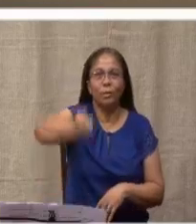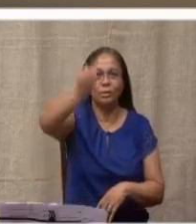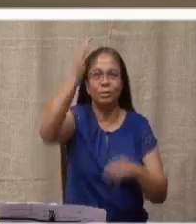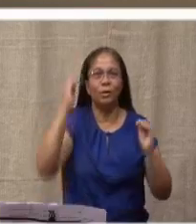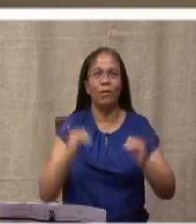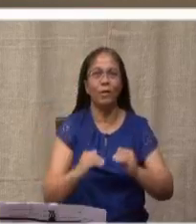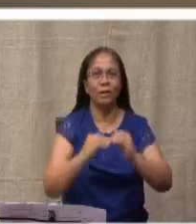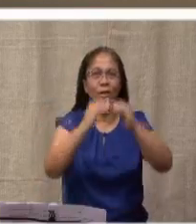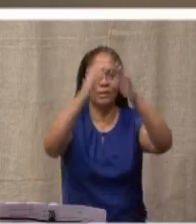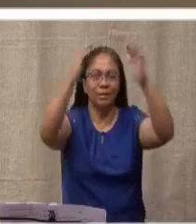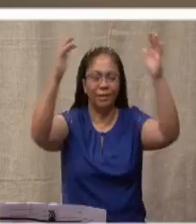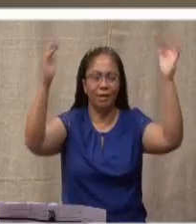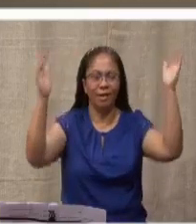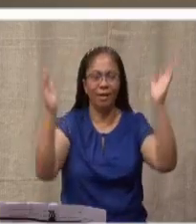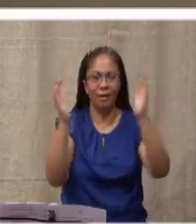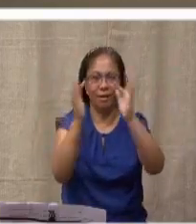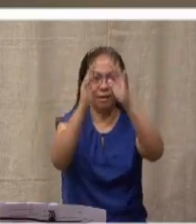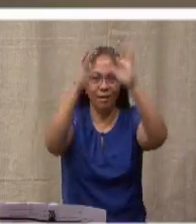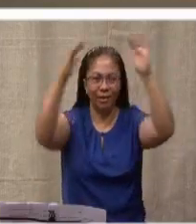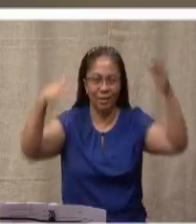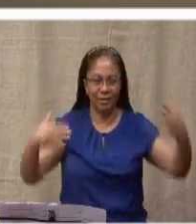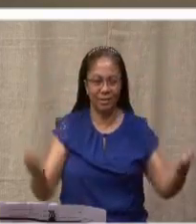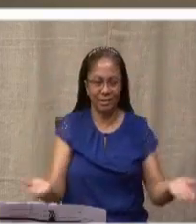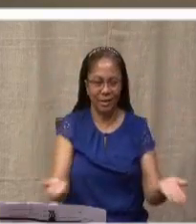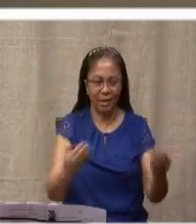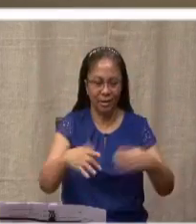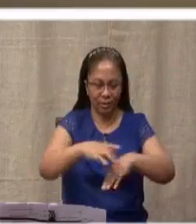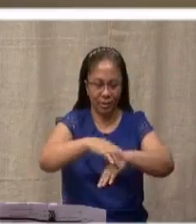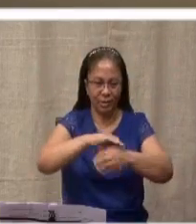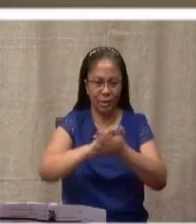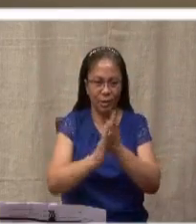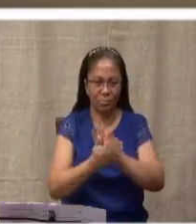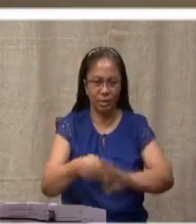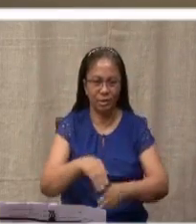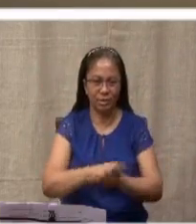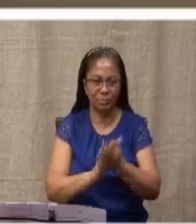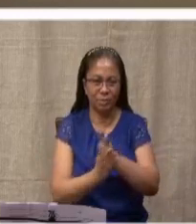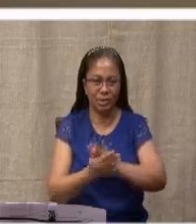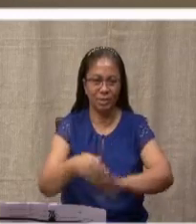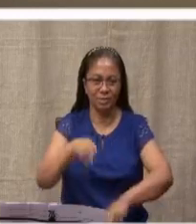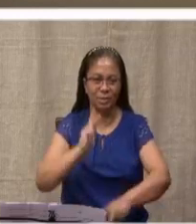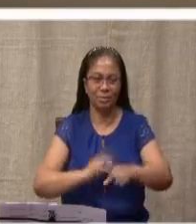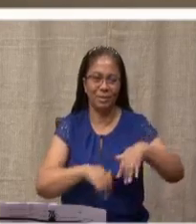glory to god in the highest and on